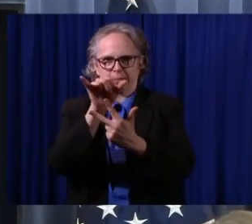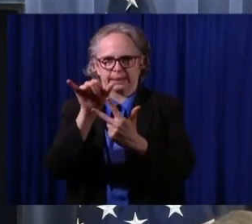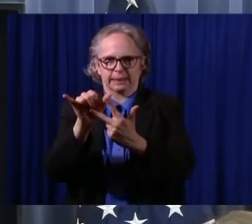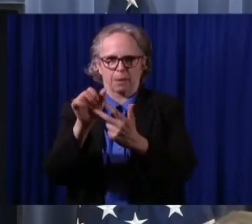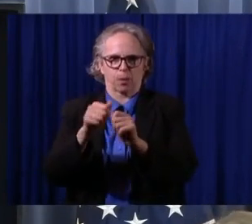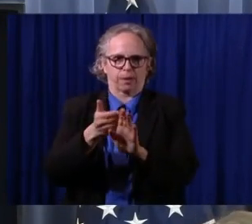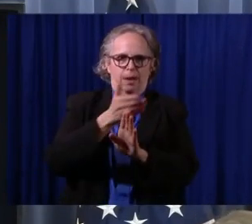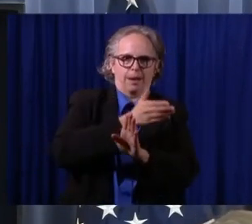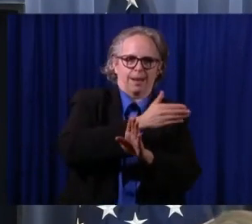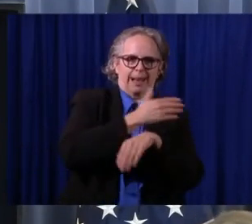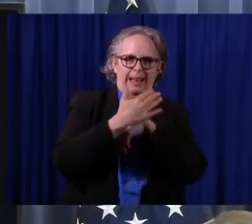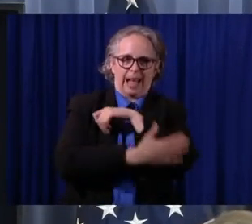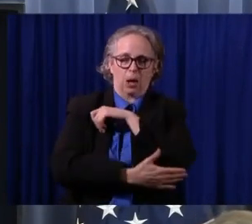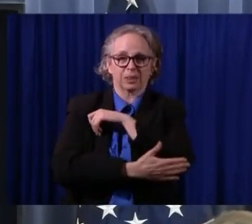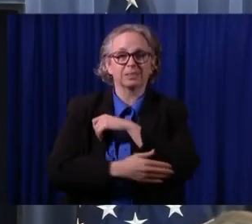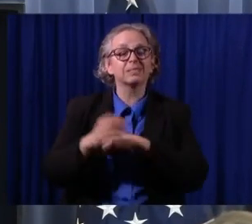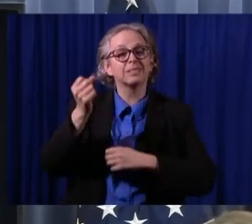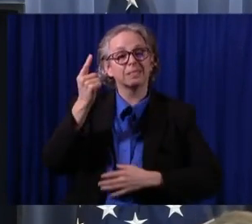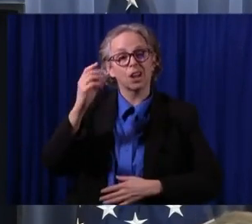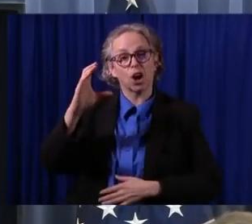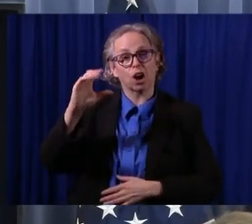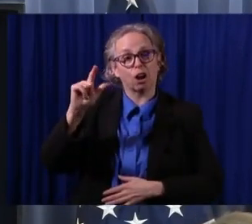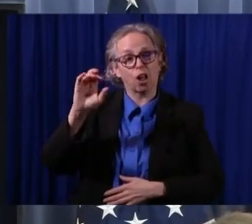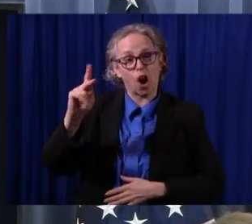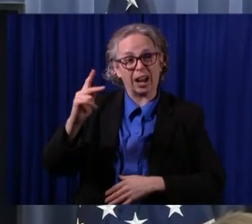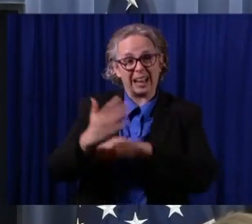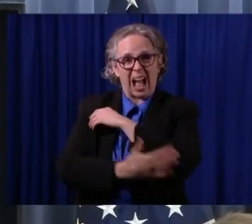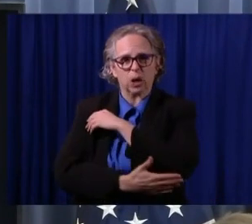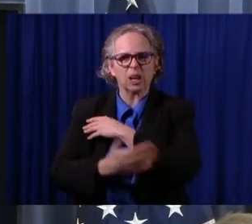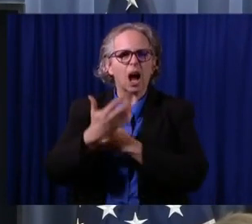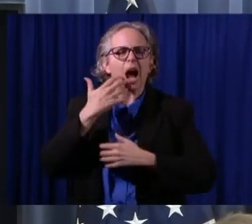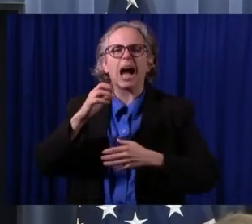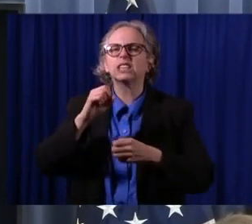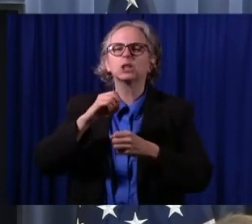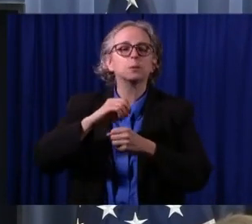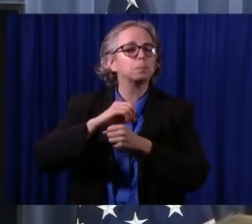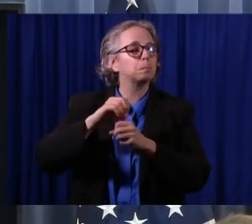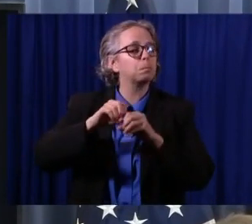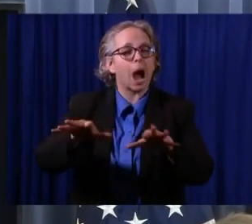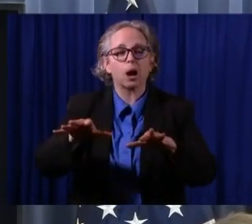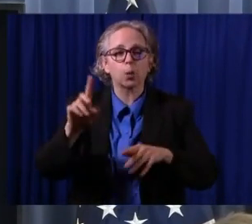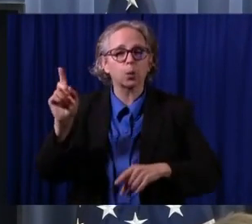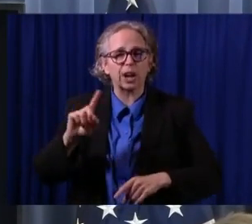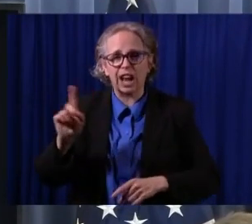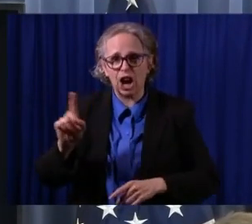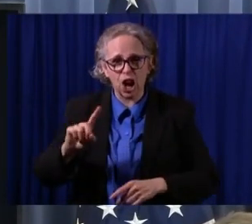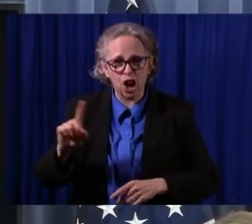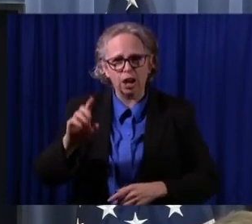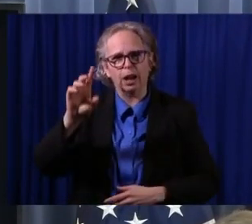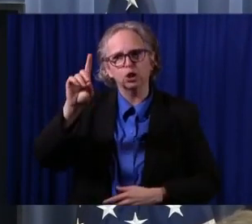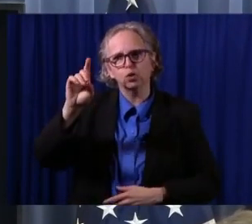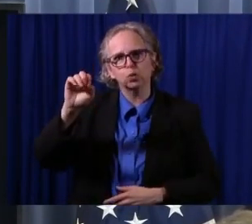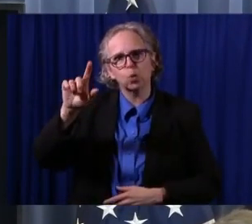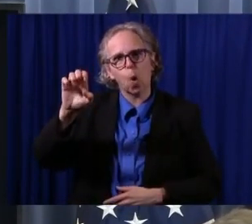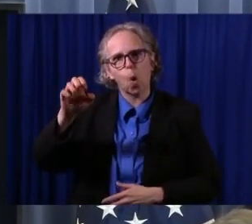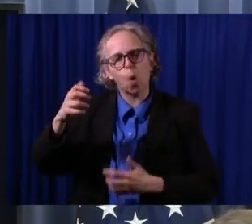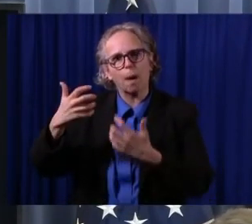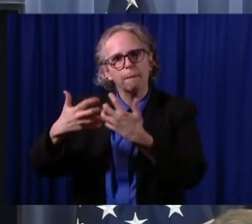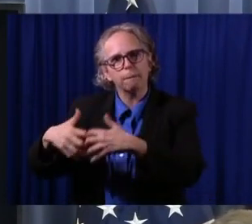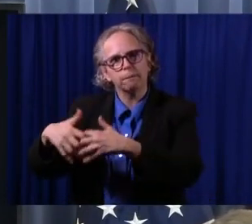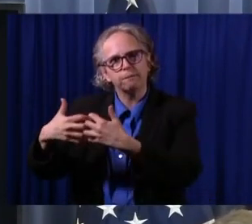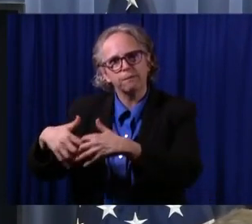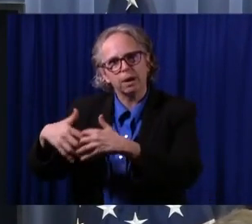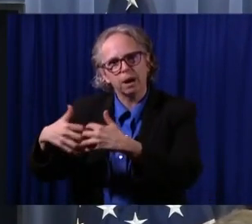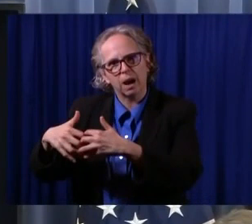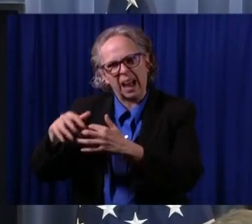there's a hot spot, the Dole plant, which we discussed yesterday. Most of those, 95% of those Dole